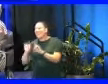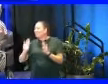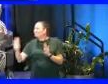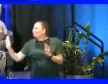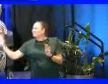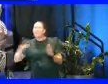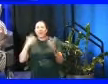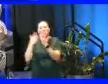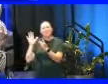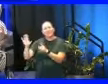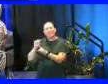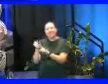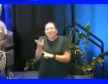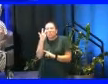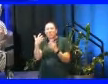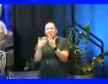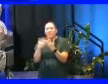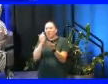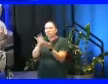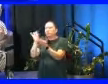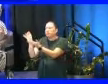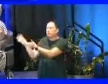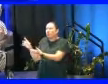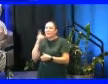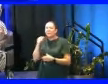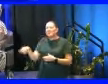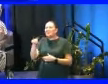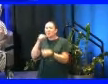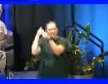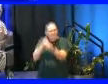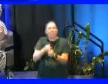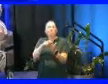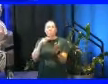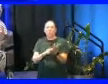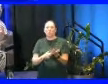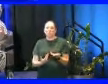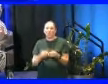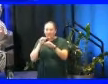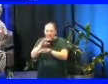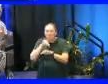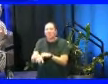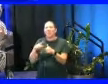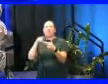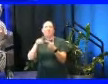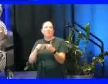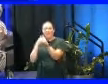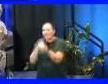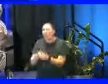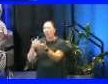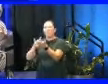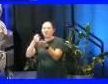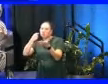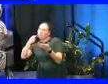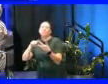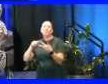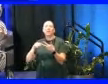My roommates, I had 3 of them. They all got kicked out because they would not conform to the counseling. They would not conform to the medication.